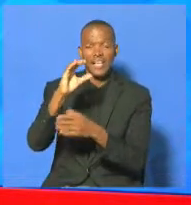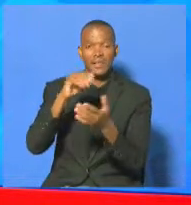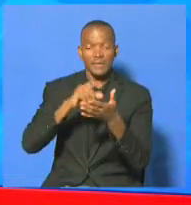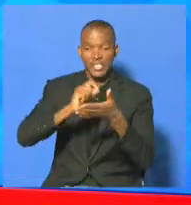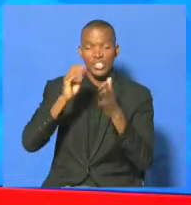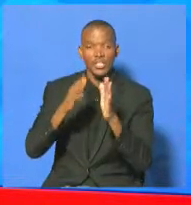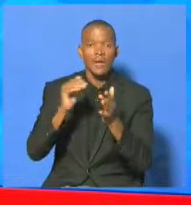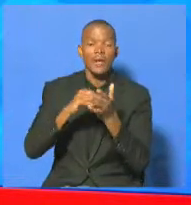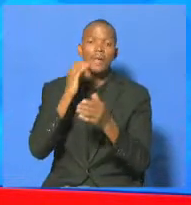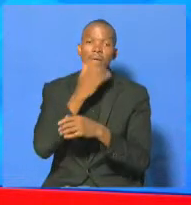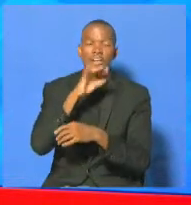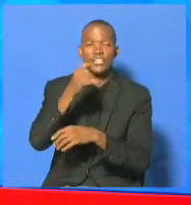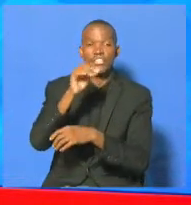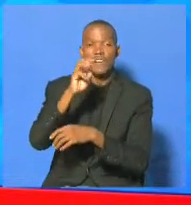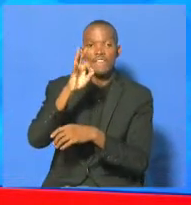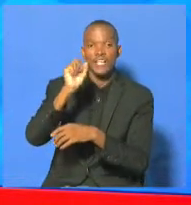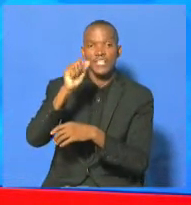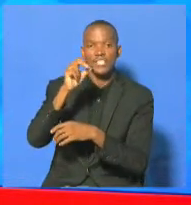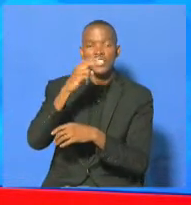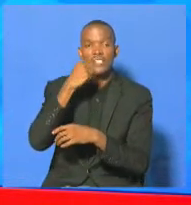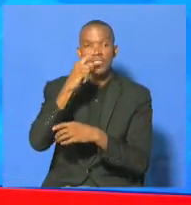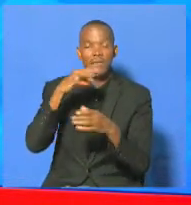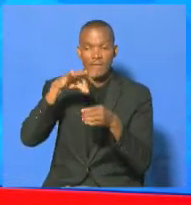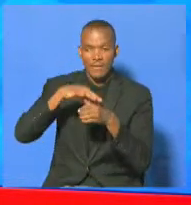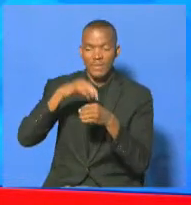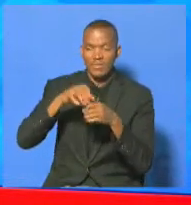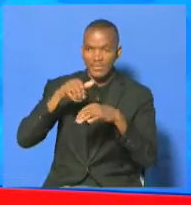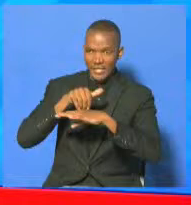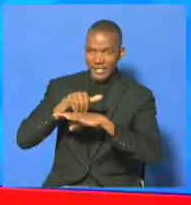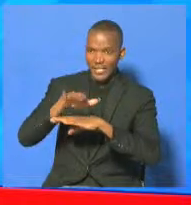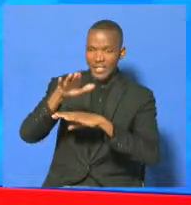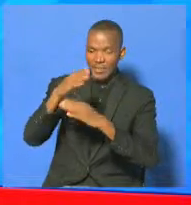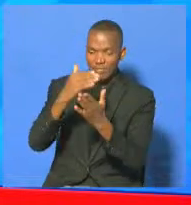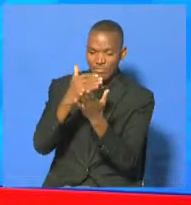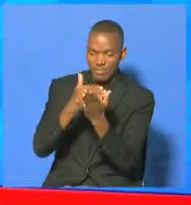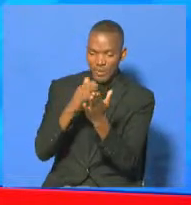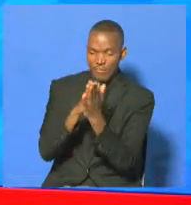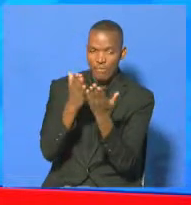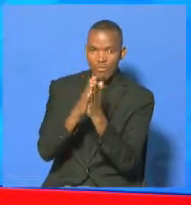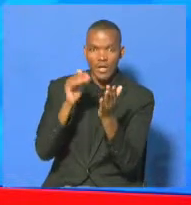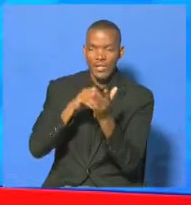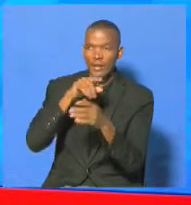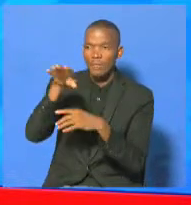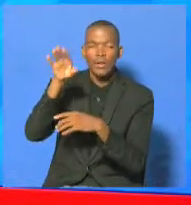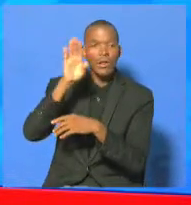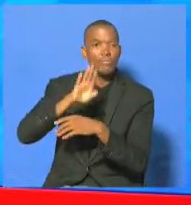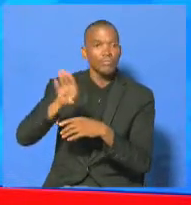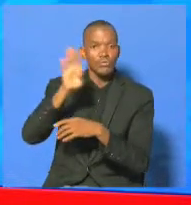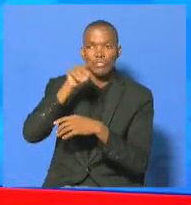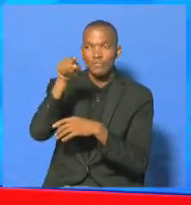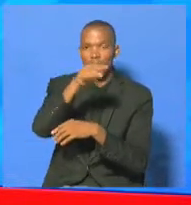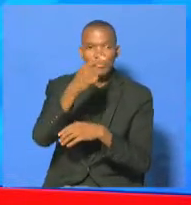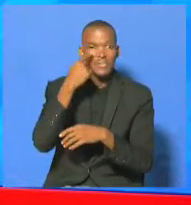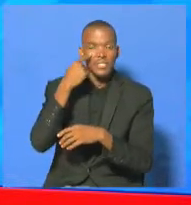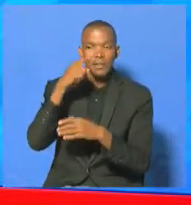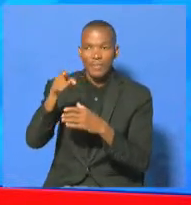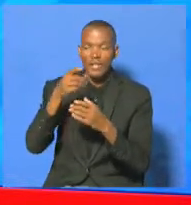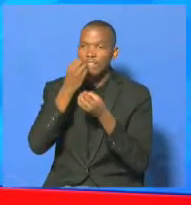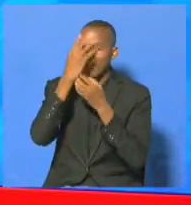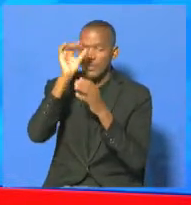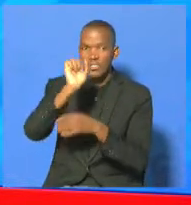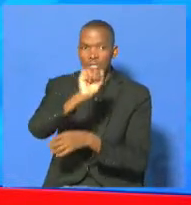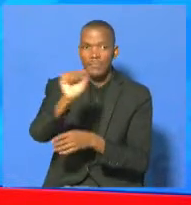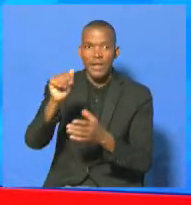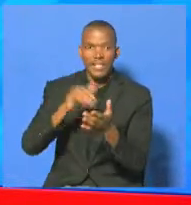Secretary, Mr. Jefferson Siamisang, says the voters' roll has been sent to different districts across the country for voters to verify their